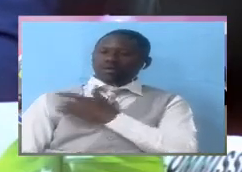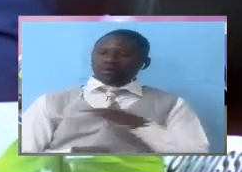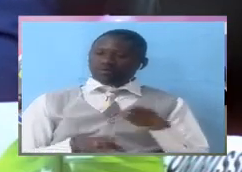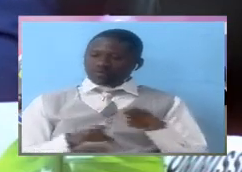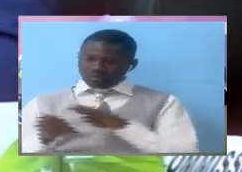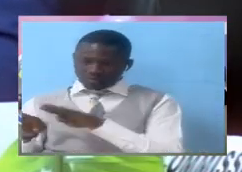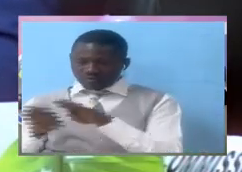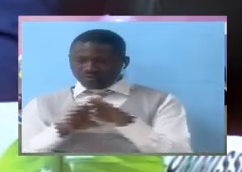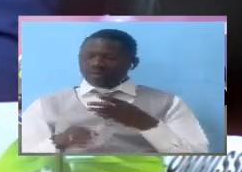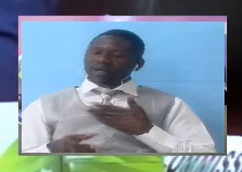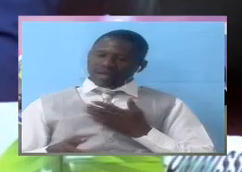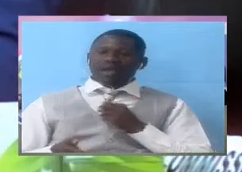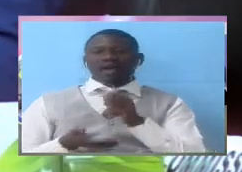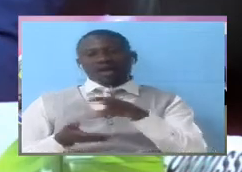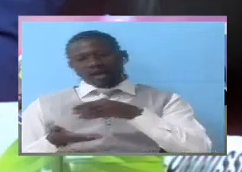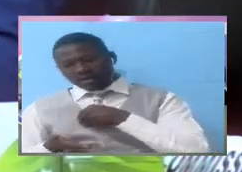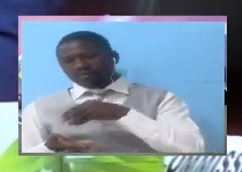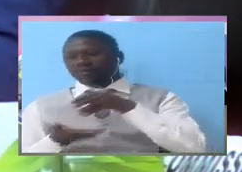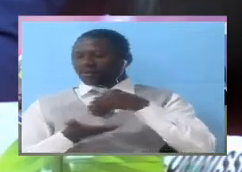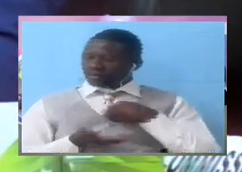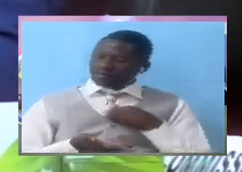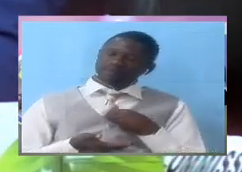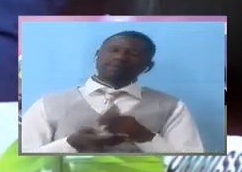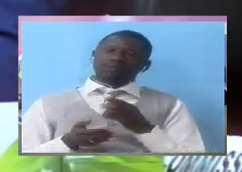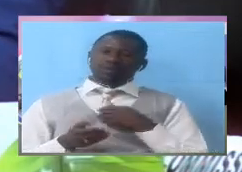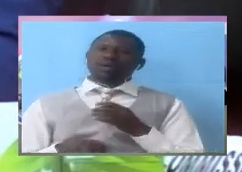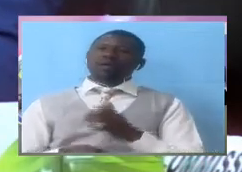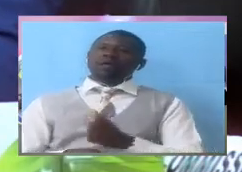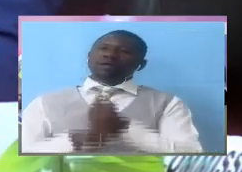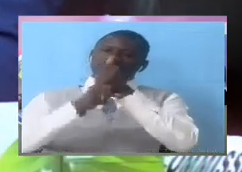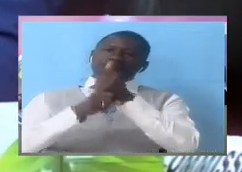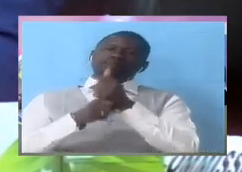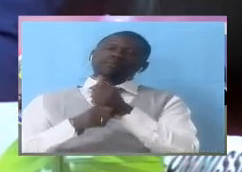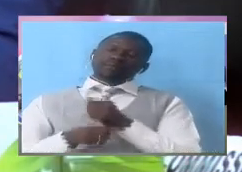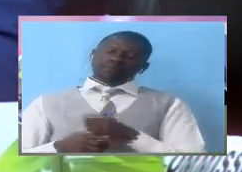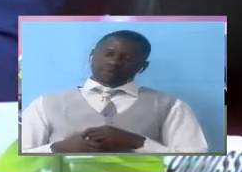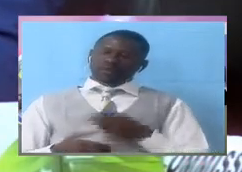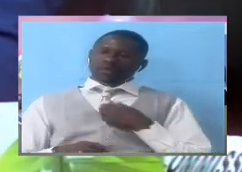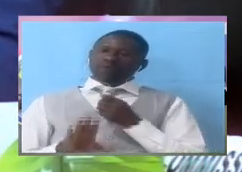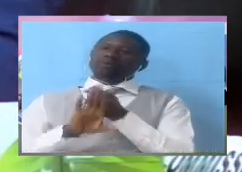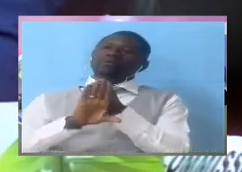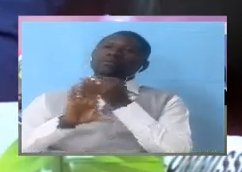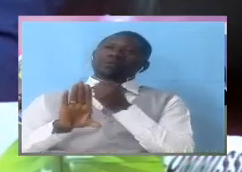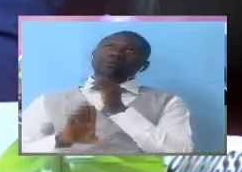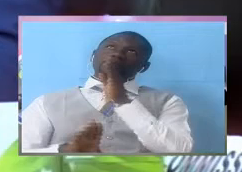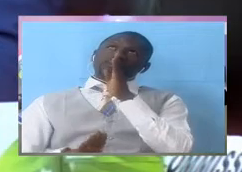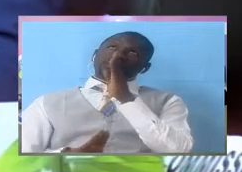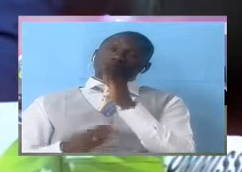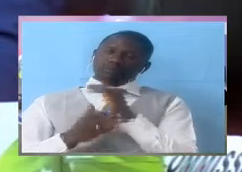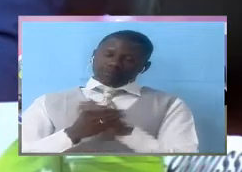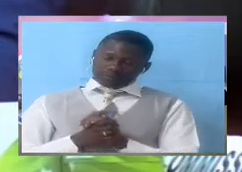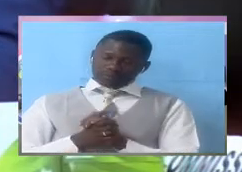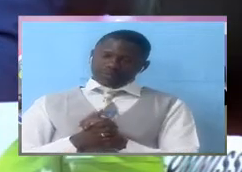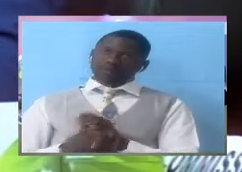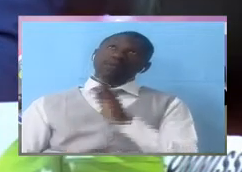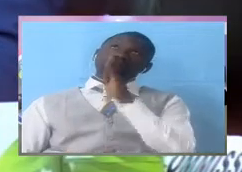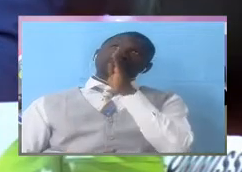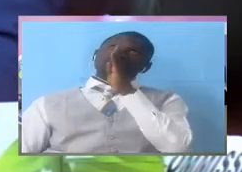being. You are our sustainer, you are our protector, and